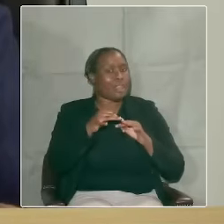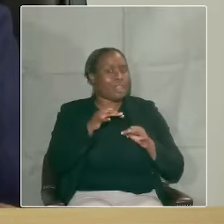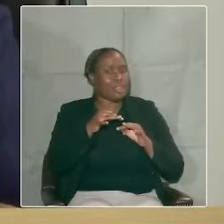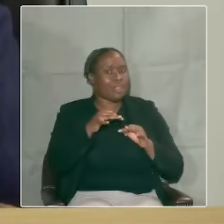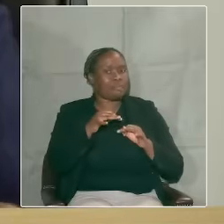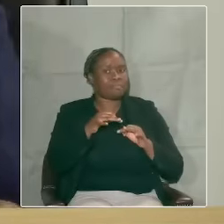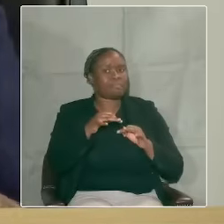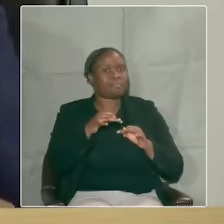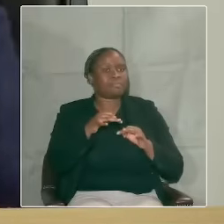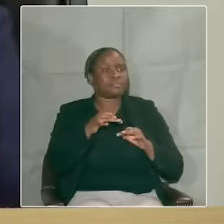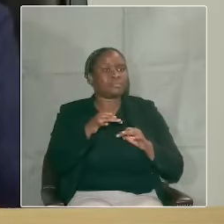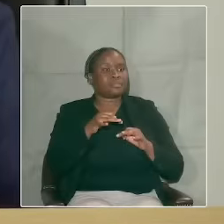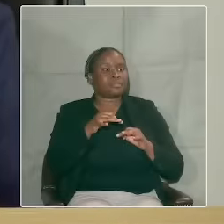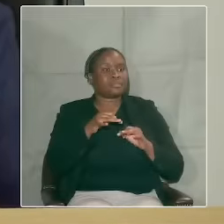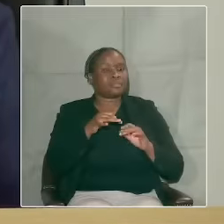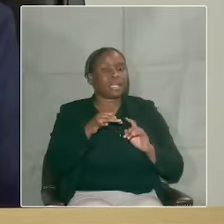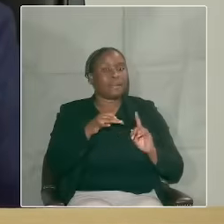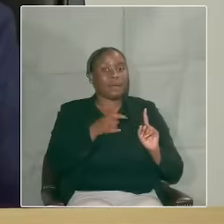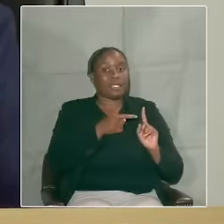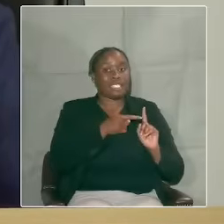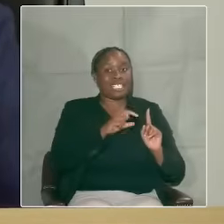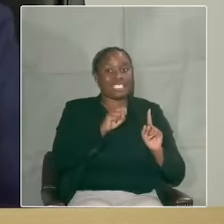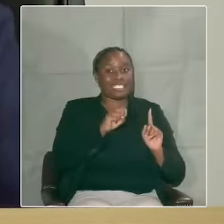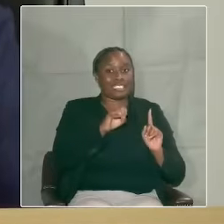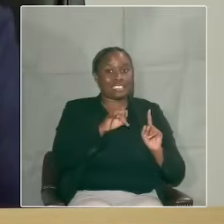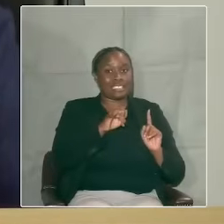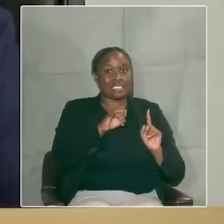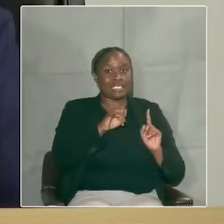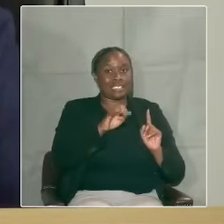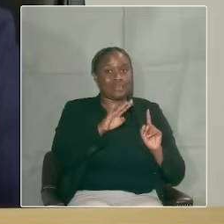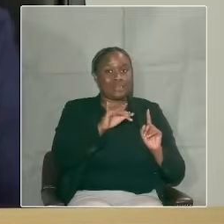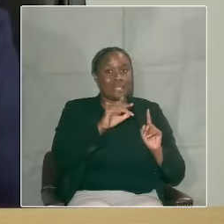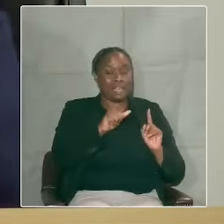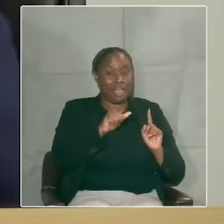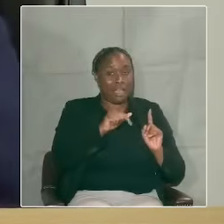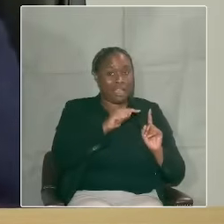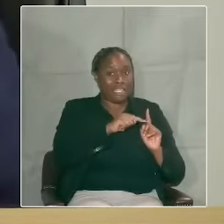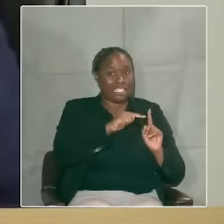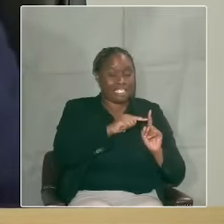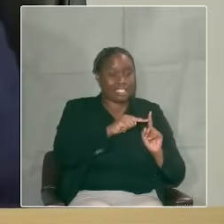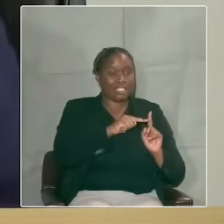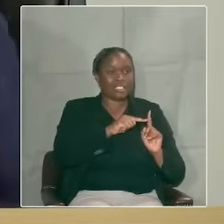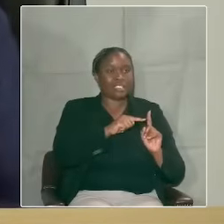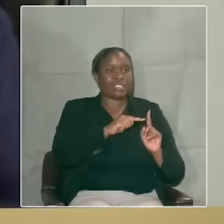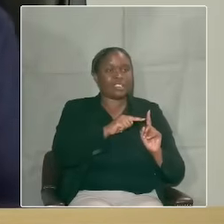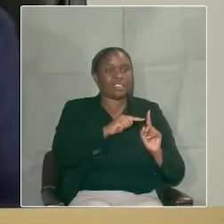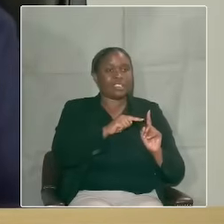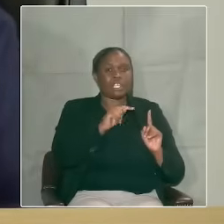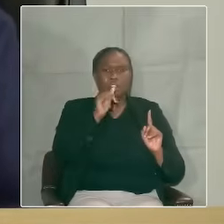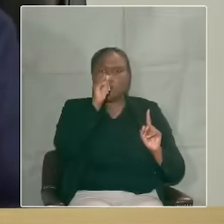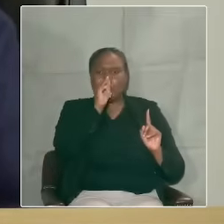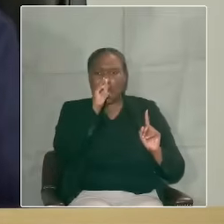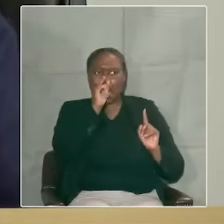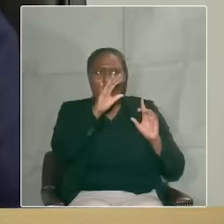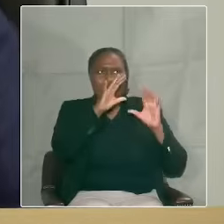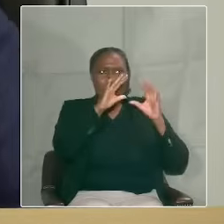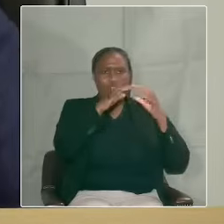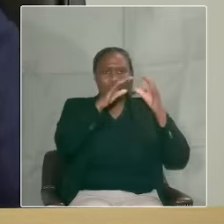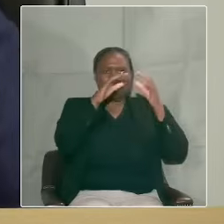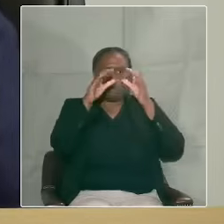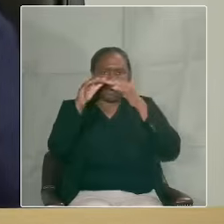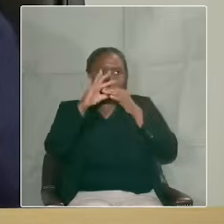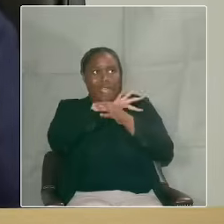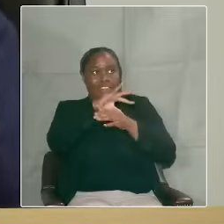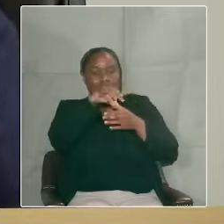on Lieutenant General Sibia's involvement and association with criminal syndicates. I